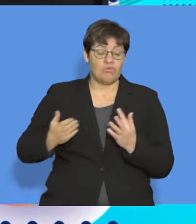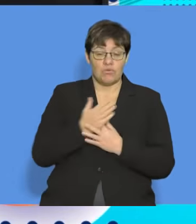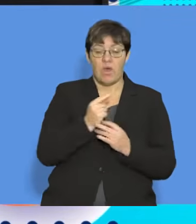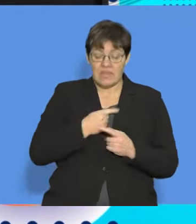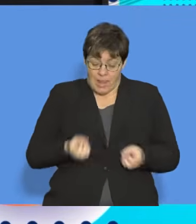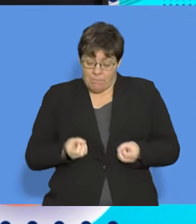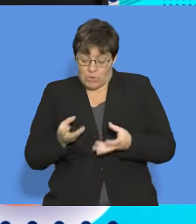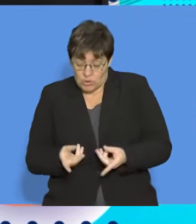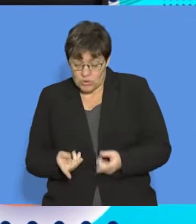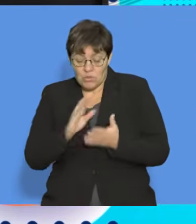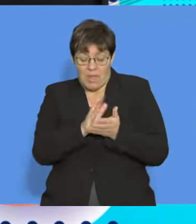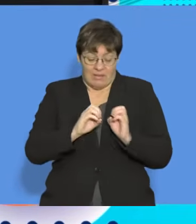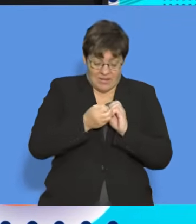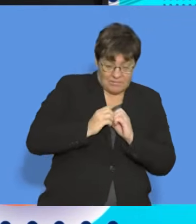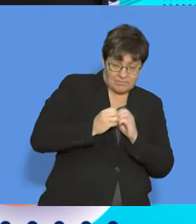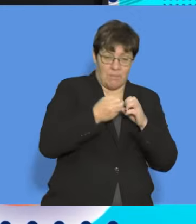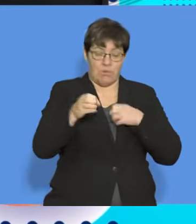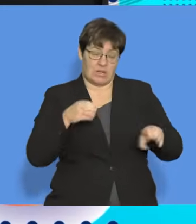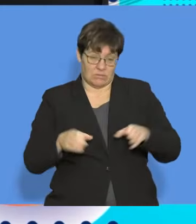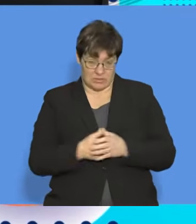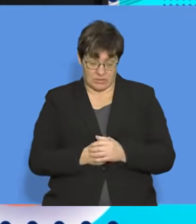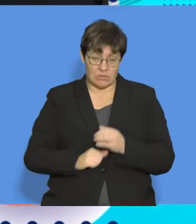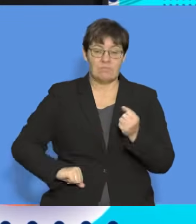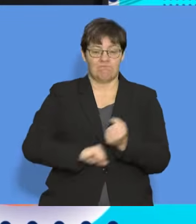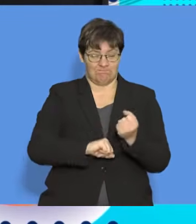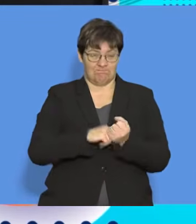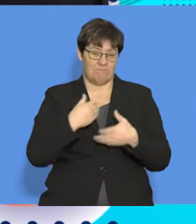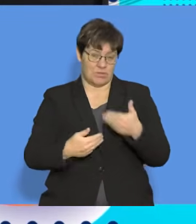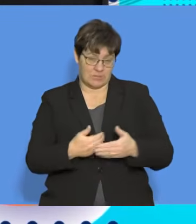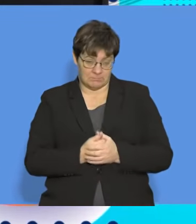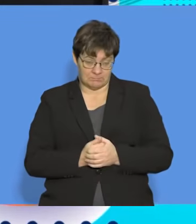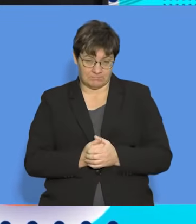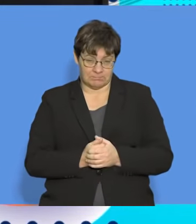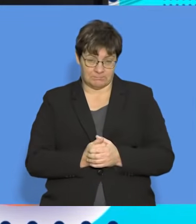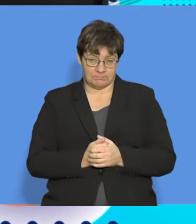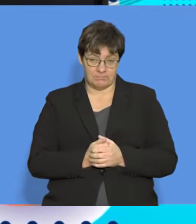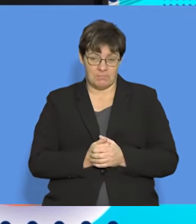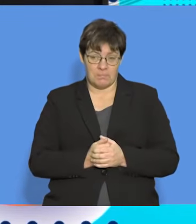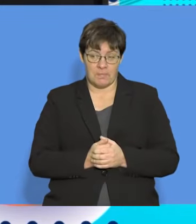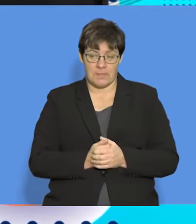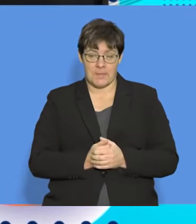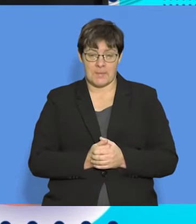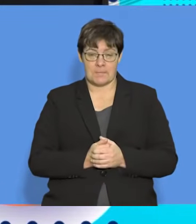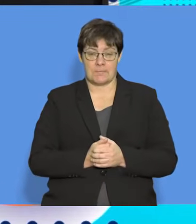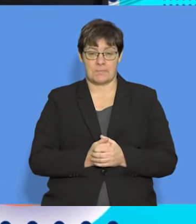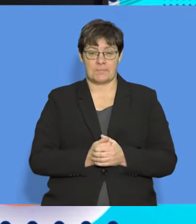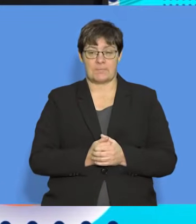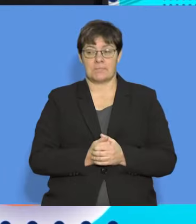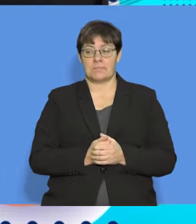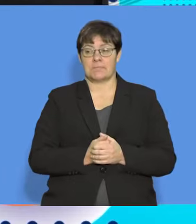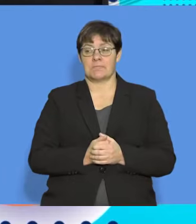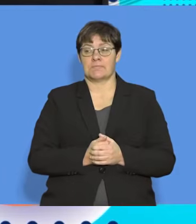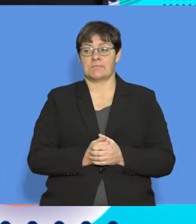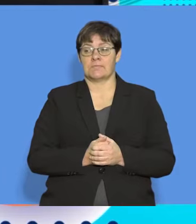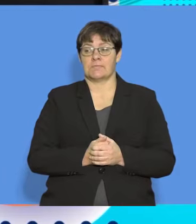produce substances or contribute to aiding in the process of food being broken down in the alimentary canal.